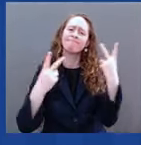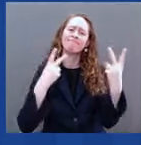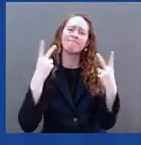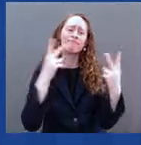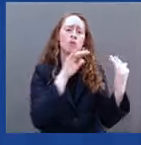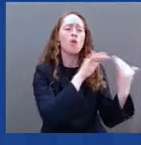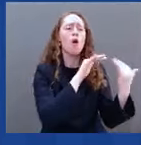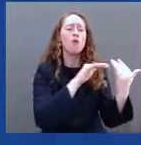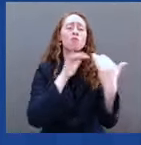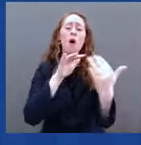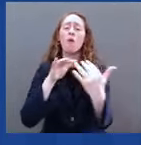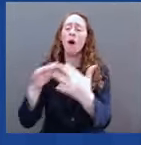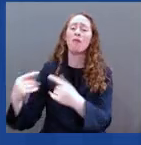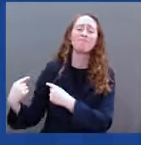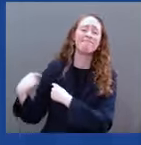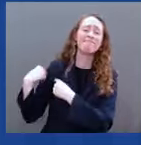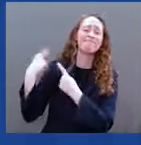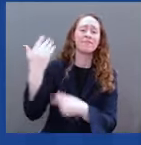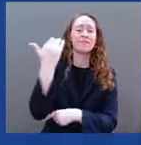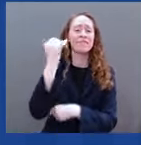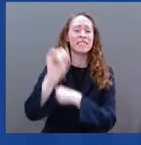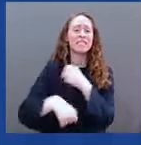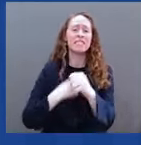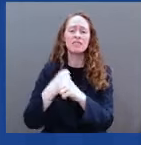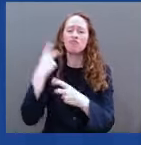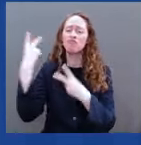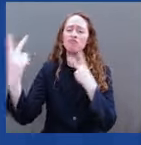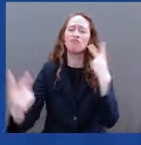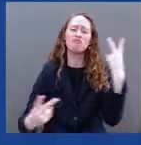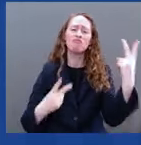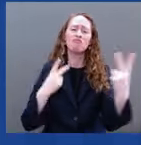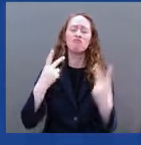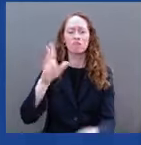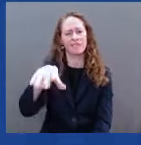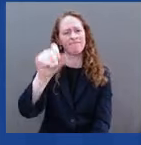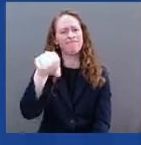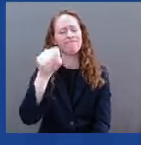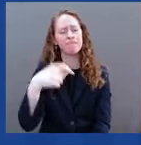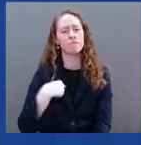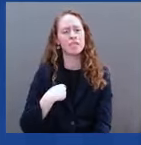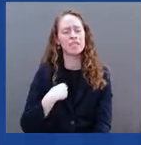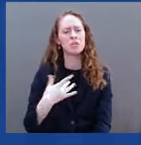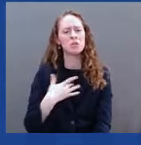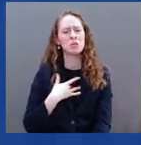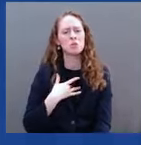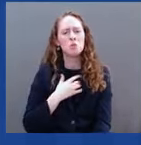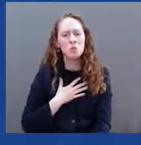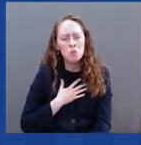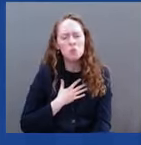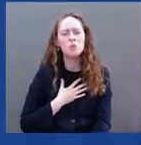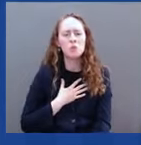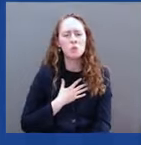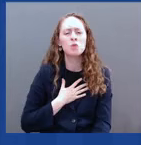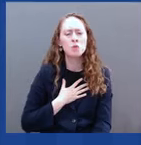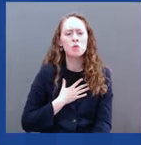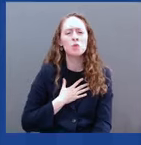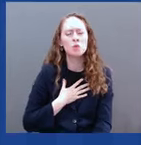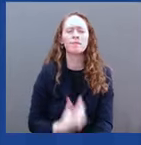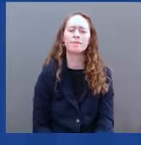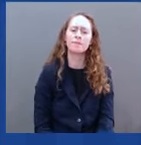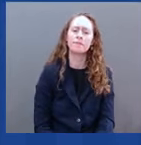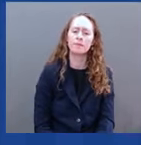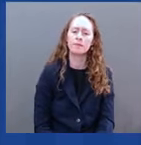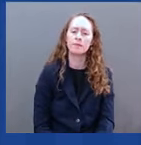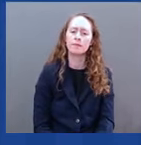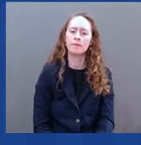it's devastating. And but the thing you look at the most is you see these young children. You see children without parents